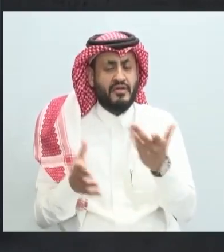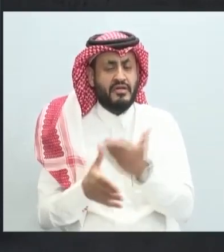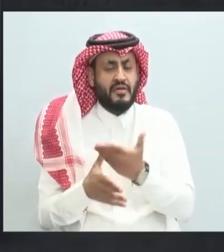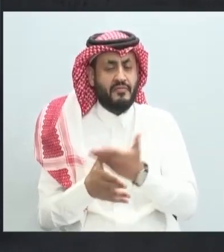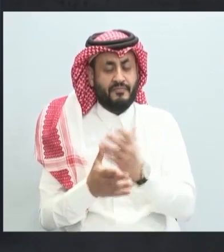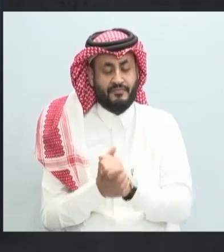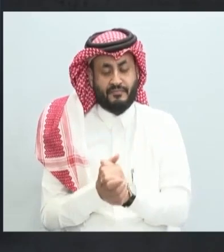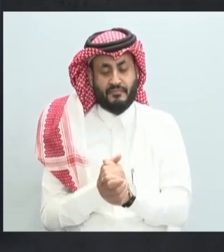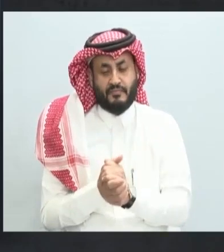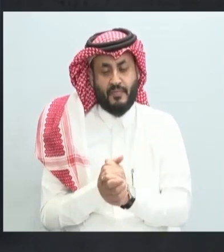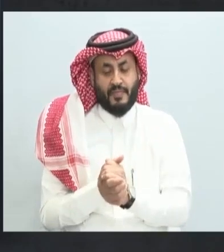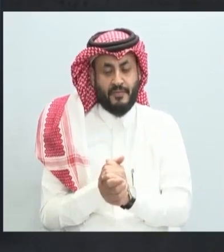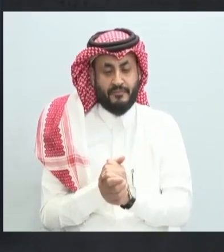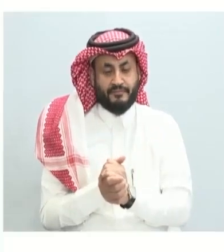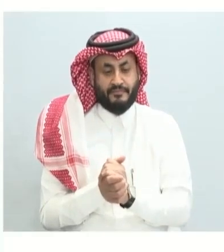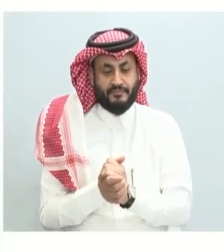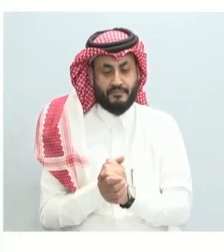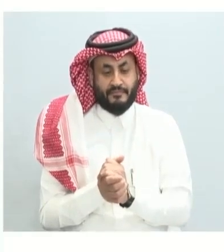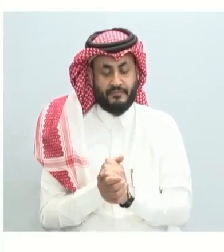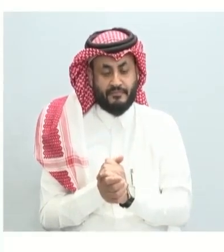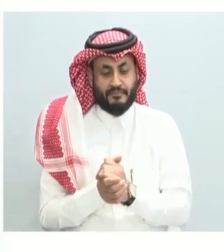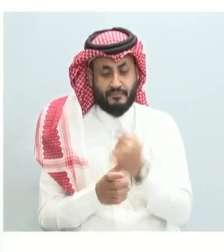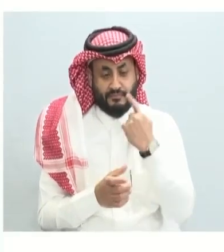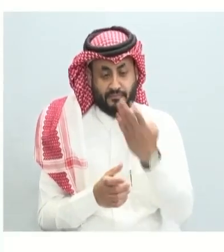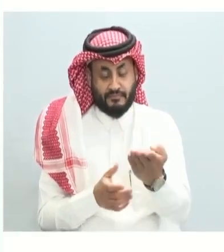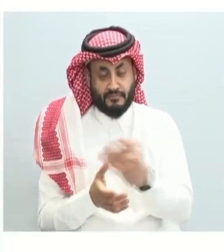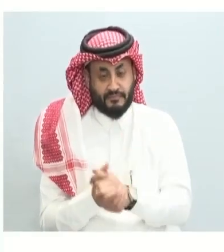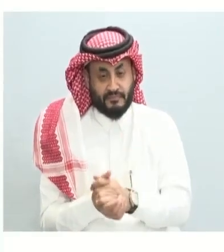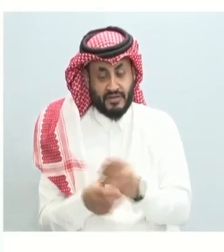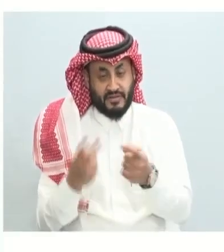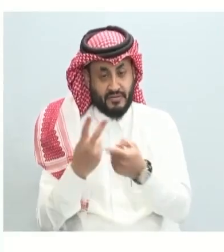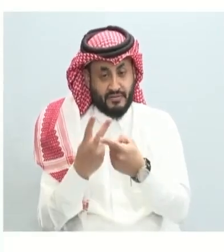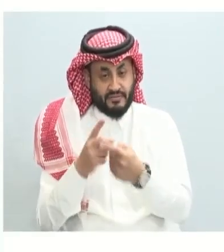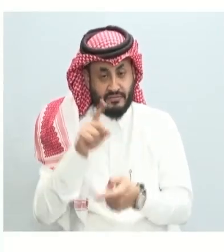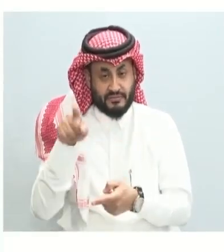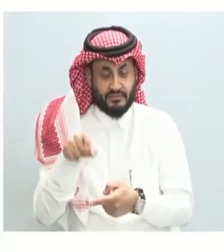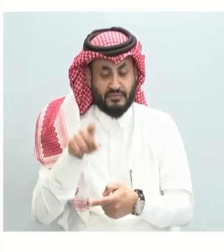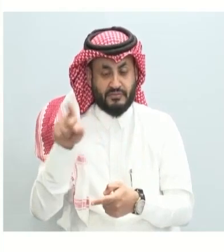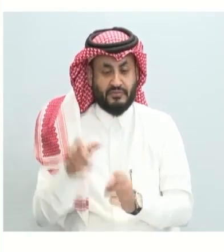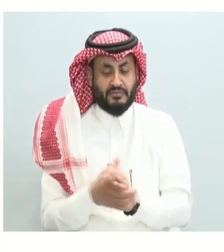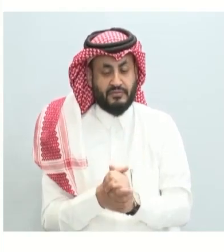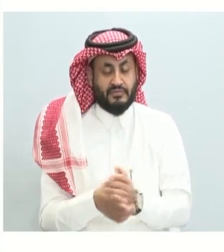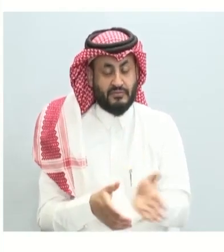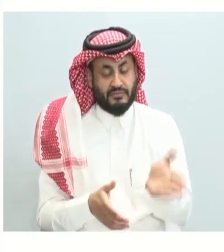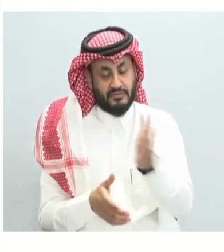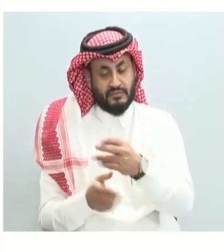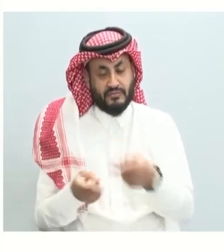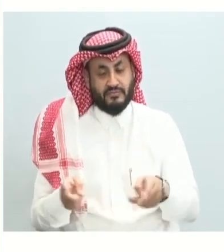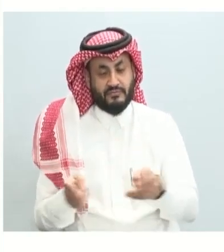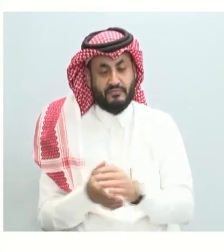you are hungry? So here where we said, what's the matter? So let's continue the